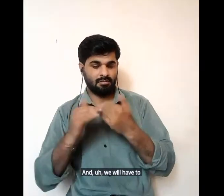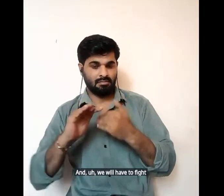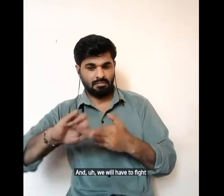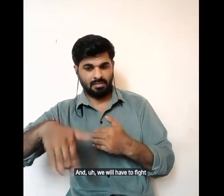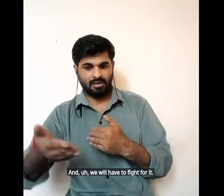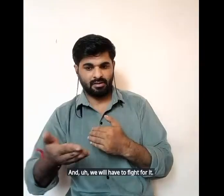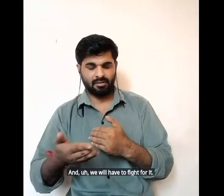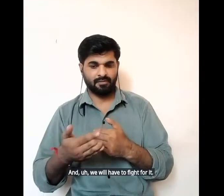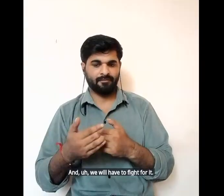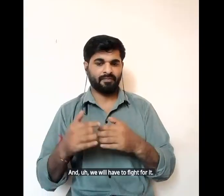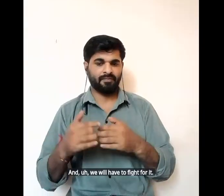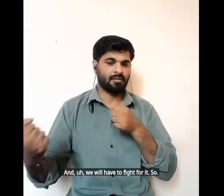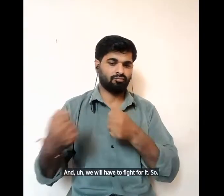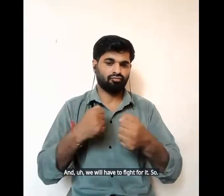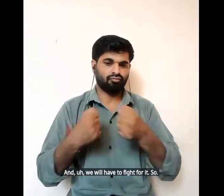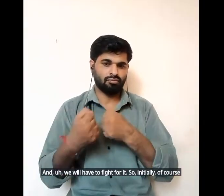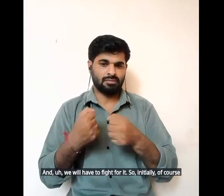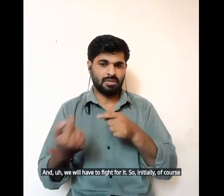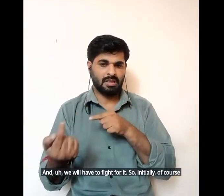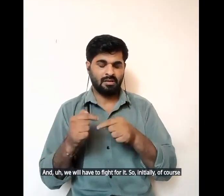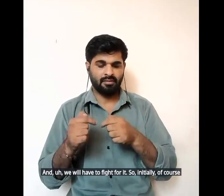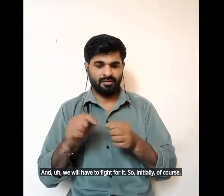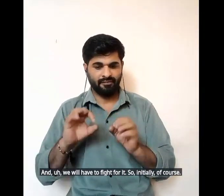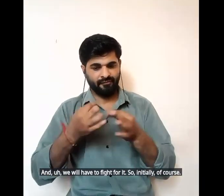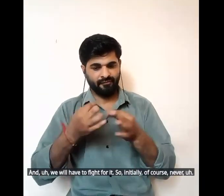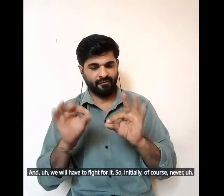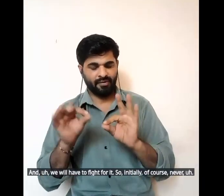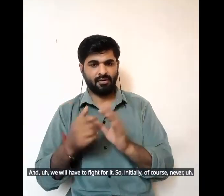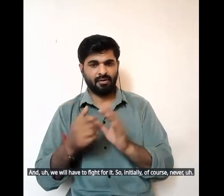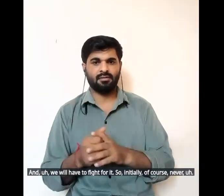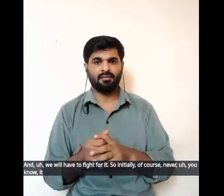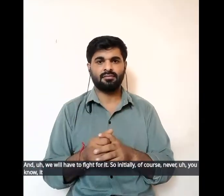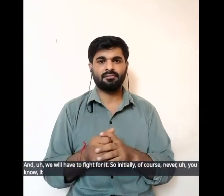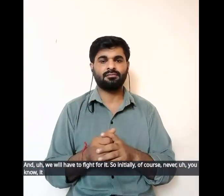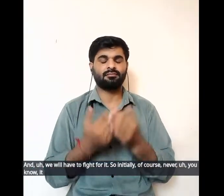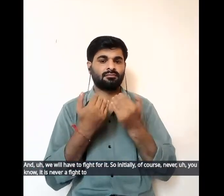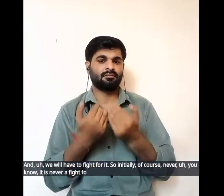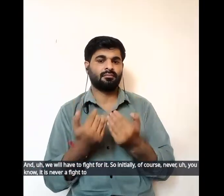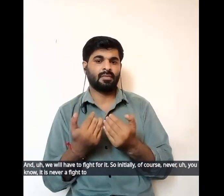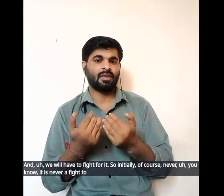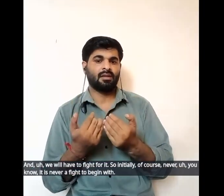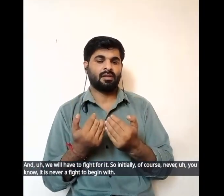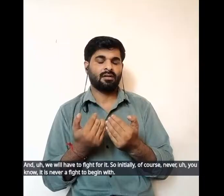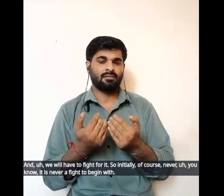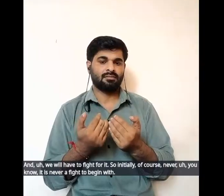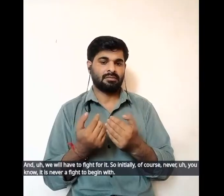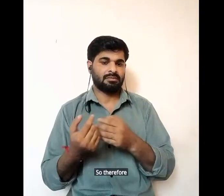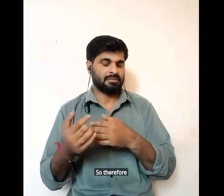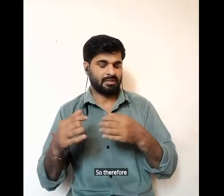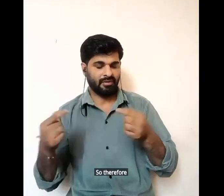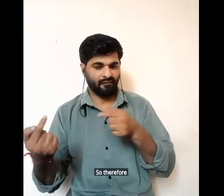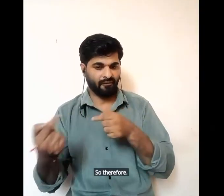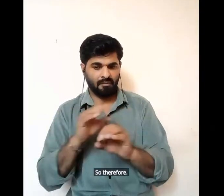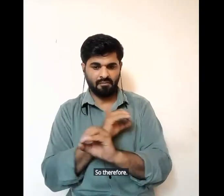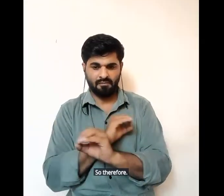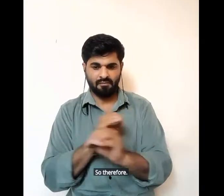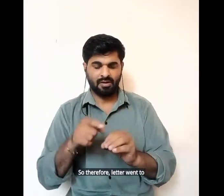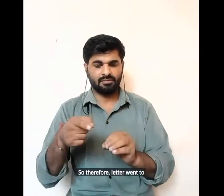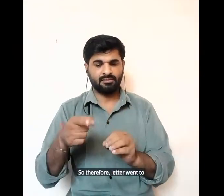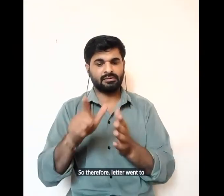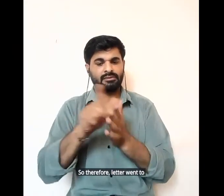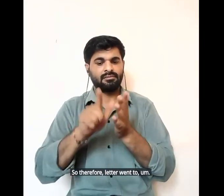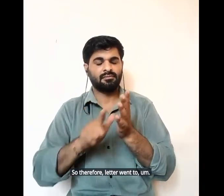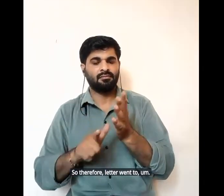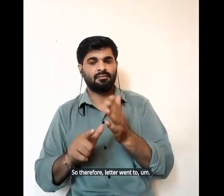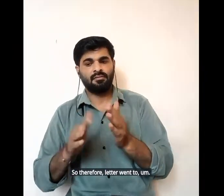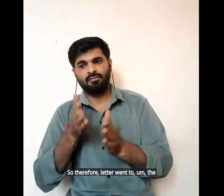it. So initially, of course, it is never a fight to begin with. So therefore, letter went to